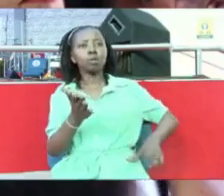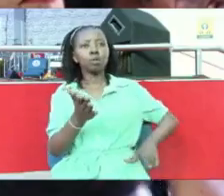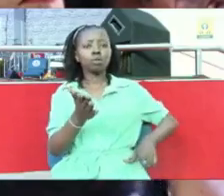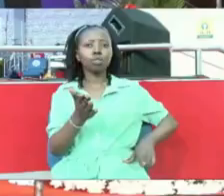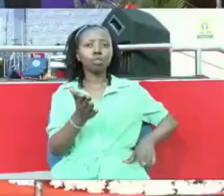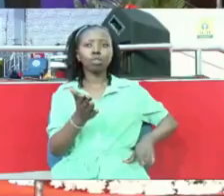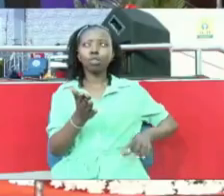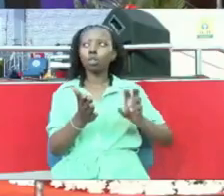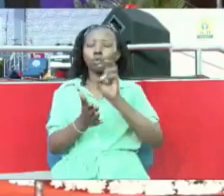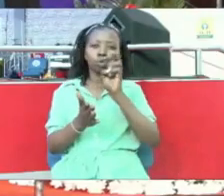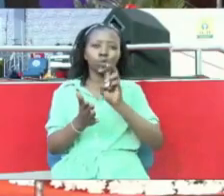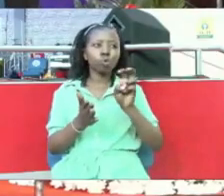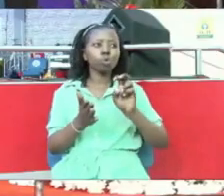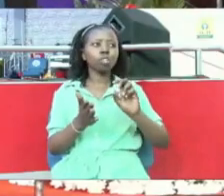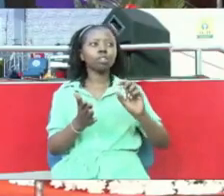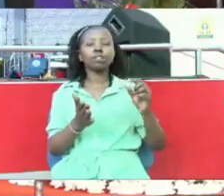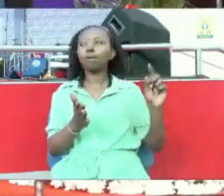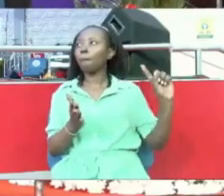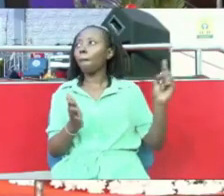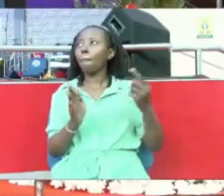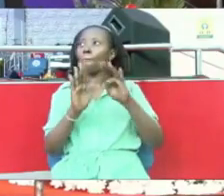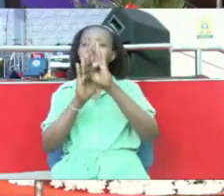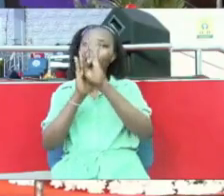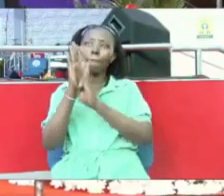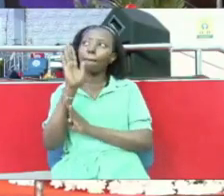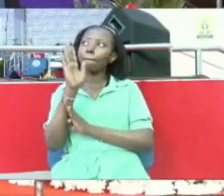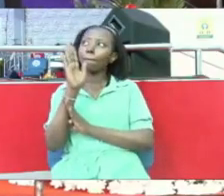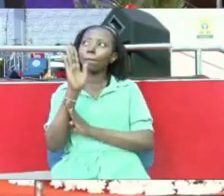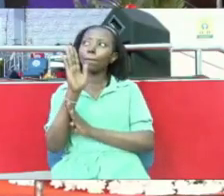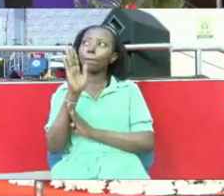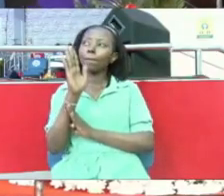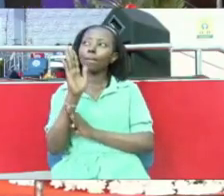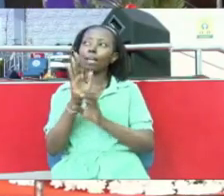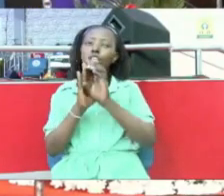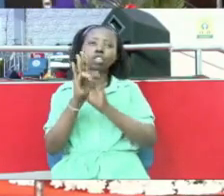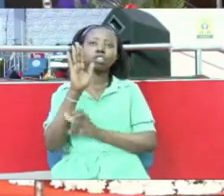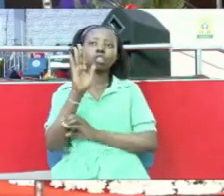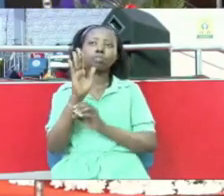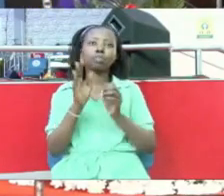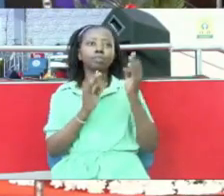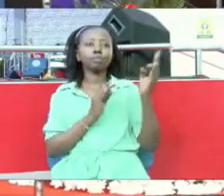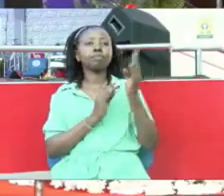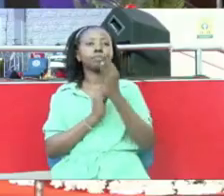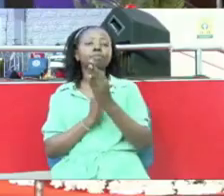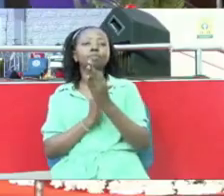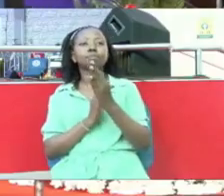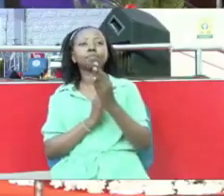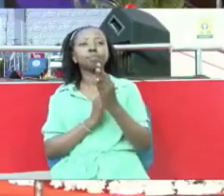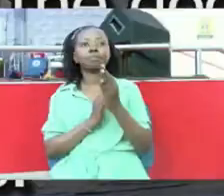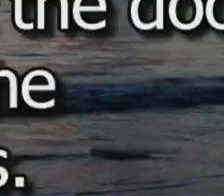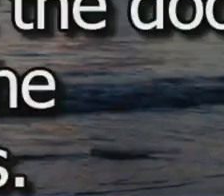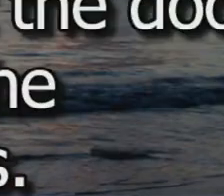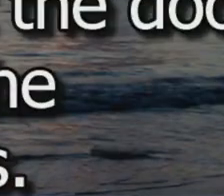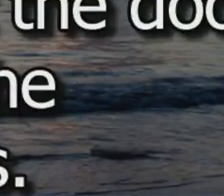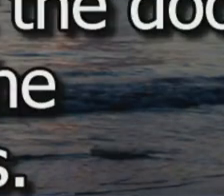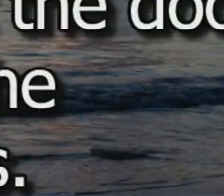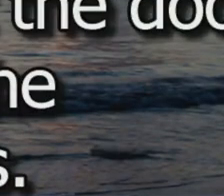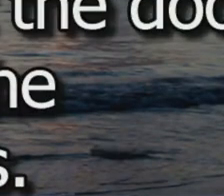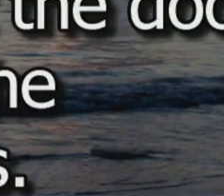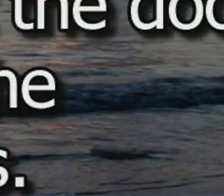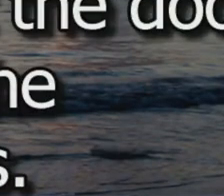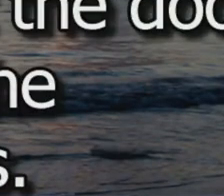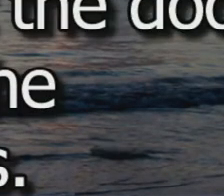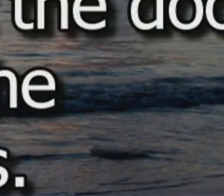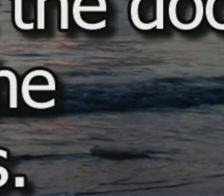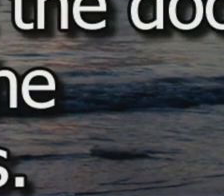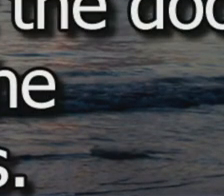of Exodus chapter 33. Ningetaka tukasome kutoka sura ya 33 from verse 9.